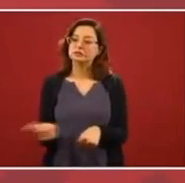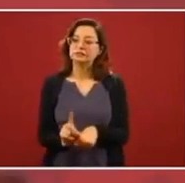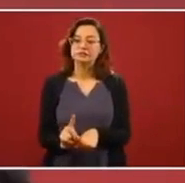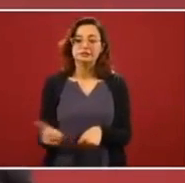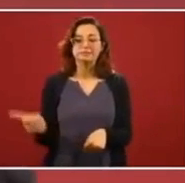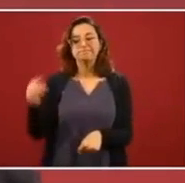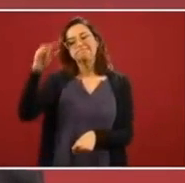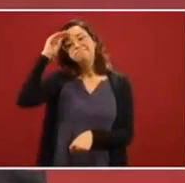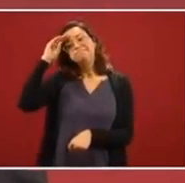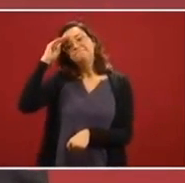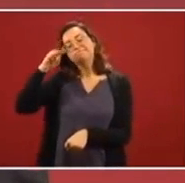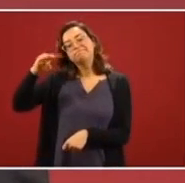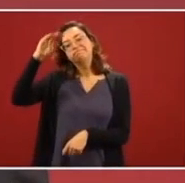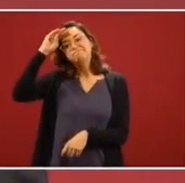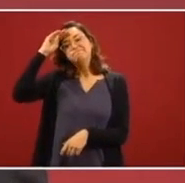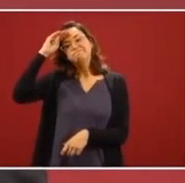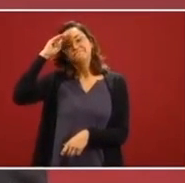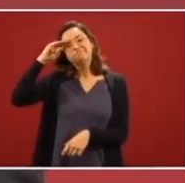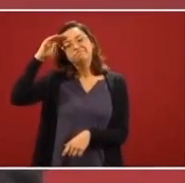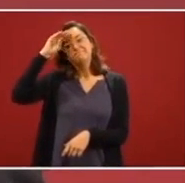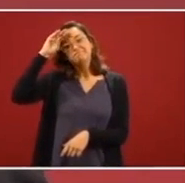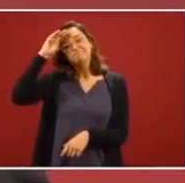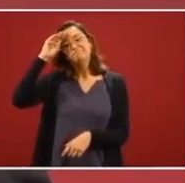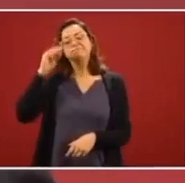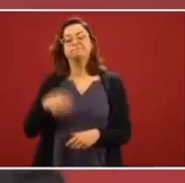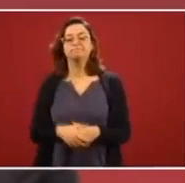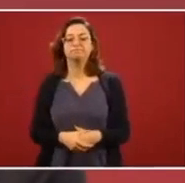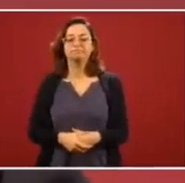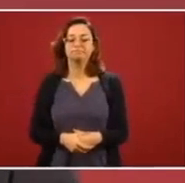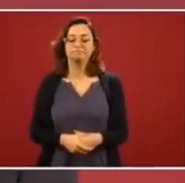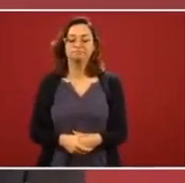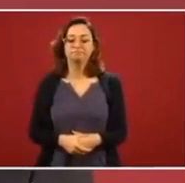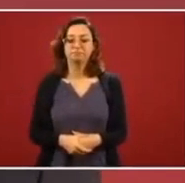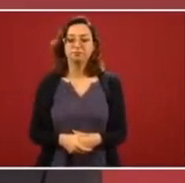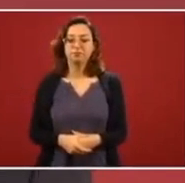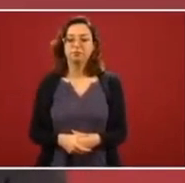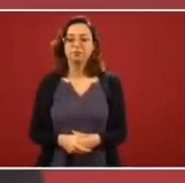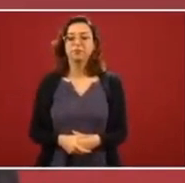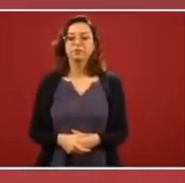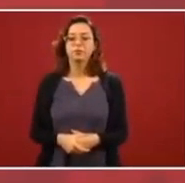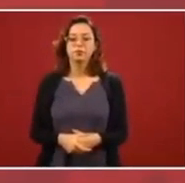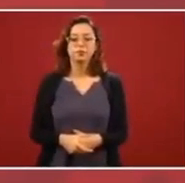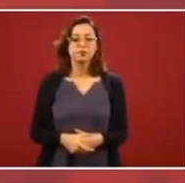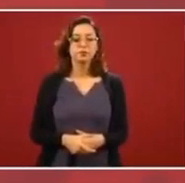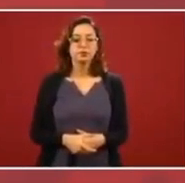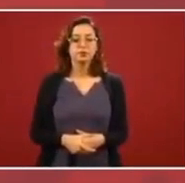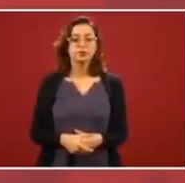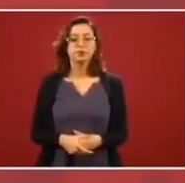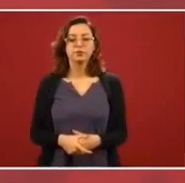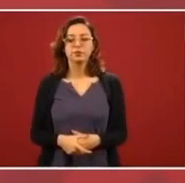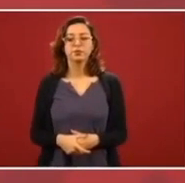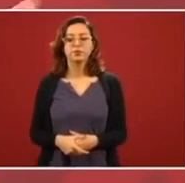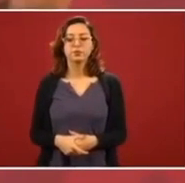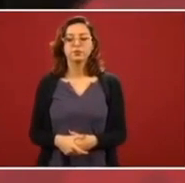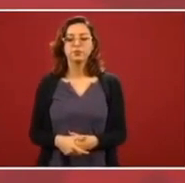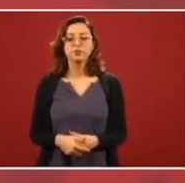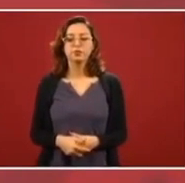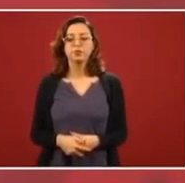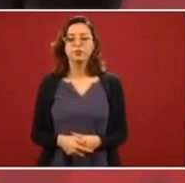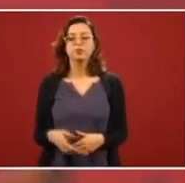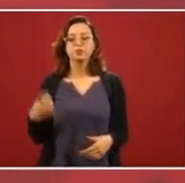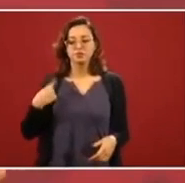day planteamos. we consider. Nosotros ya sabemos cuáles son